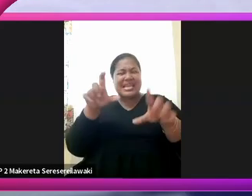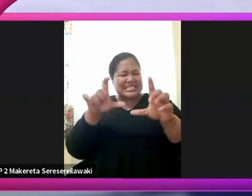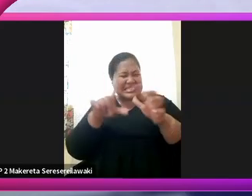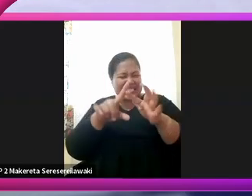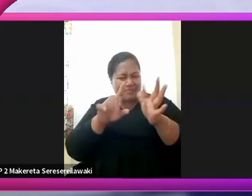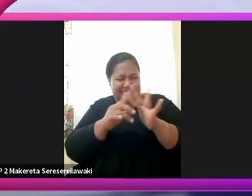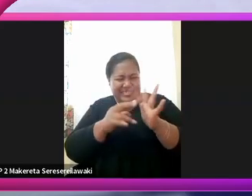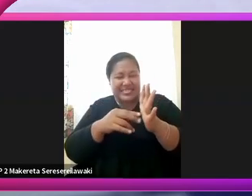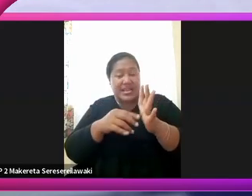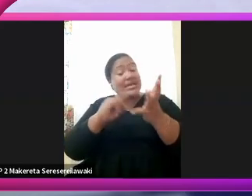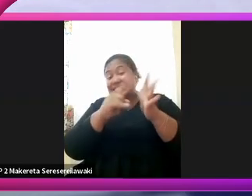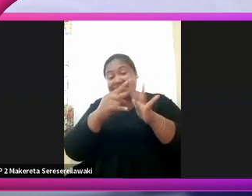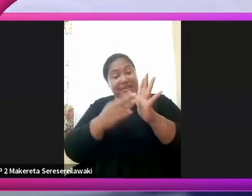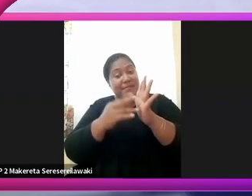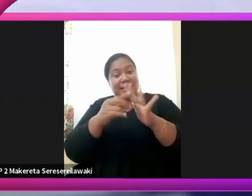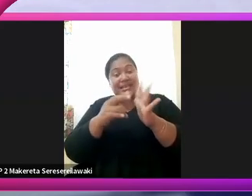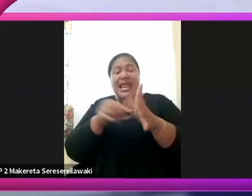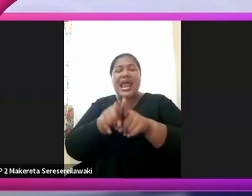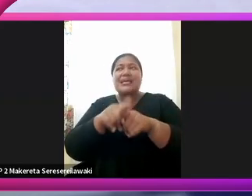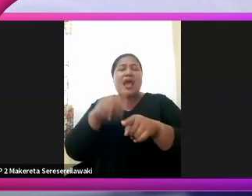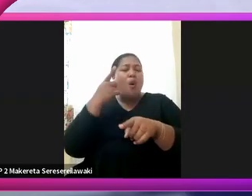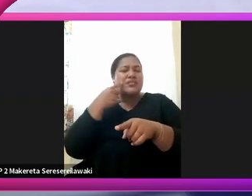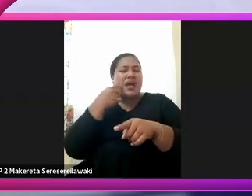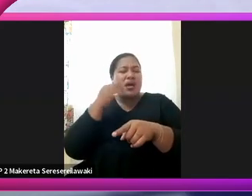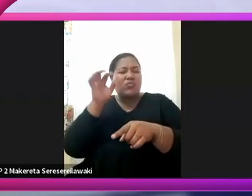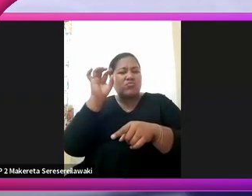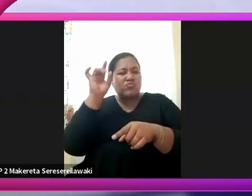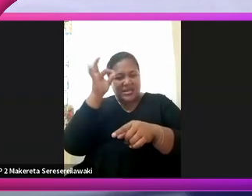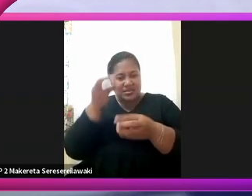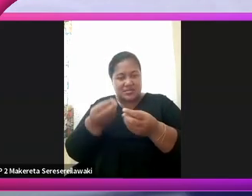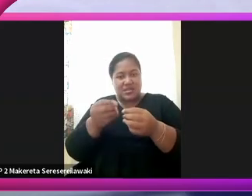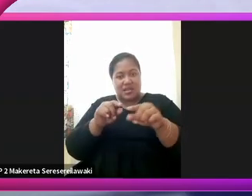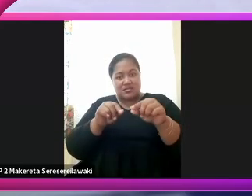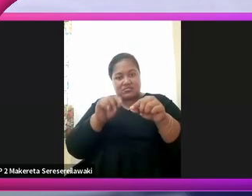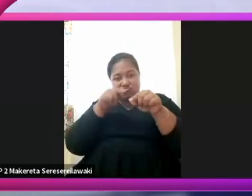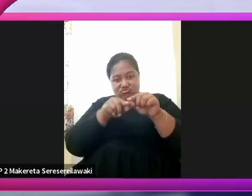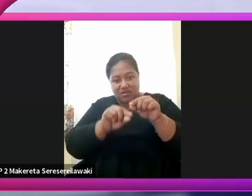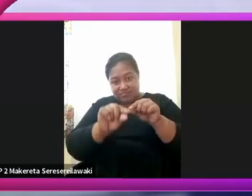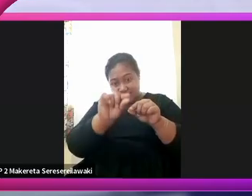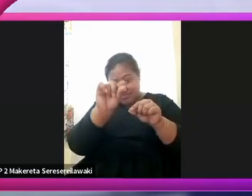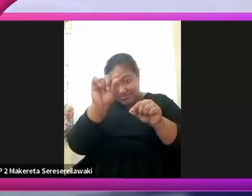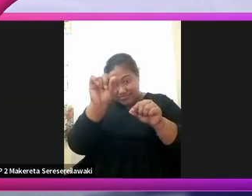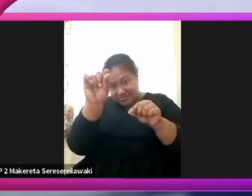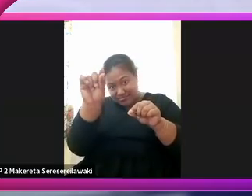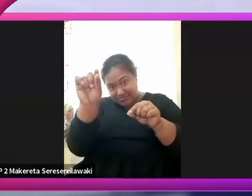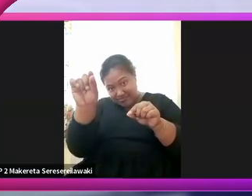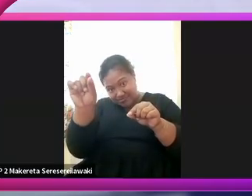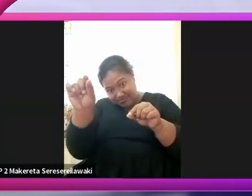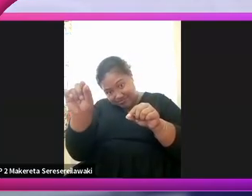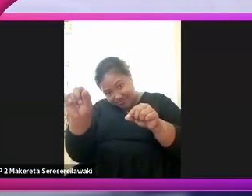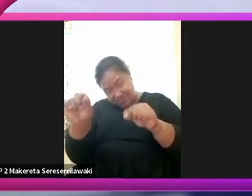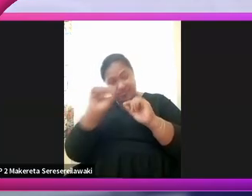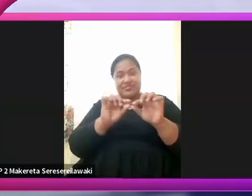can, the fluid in there, travel through the tube, they call the vas deferens, go up, and